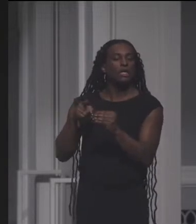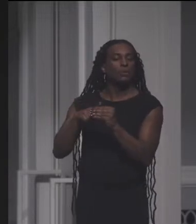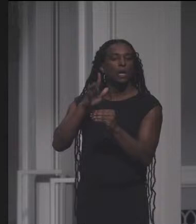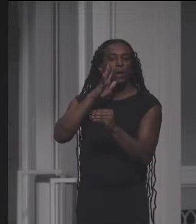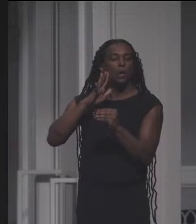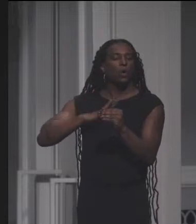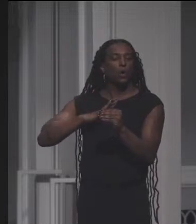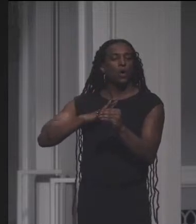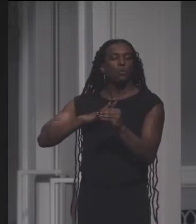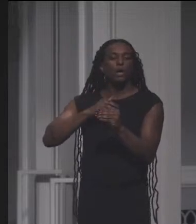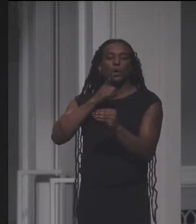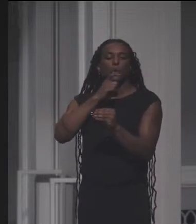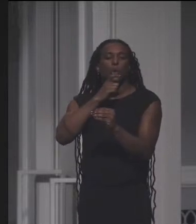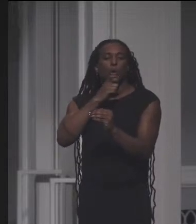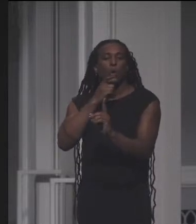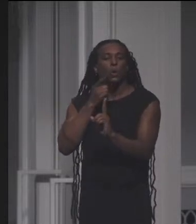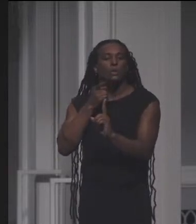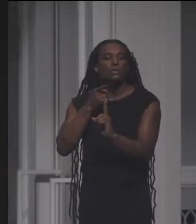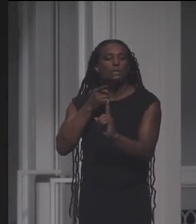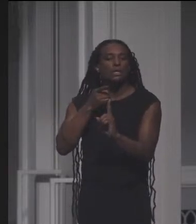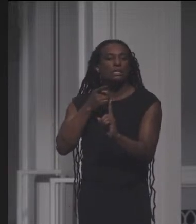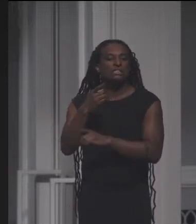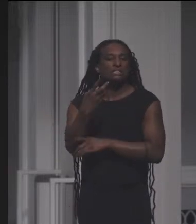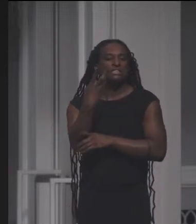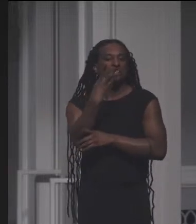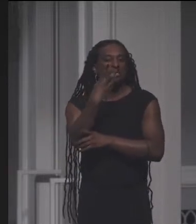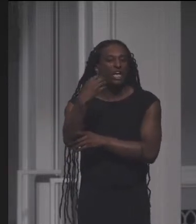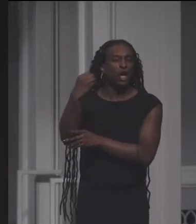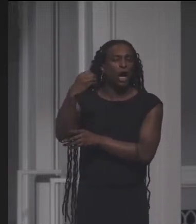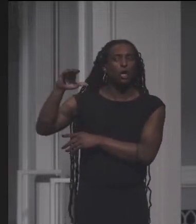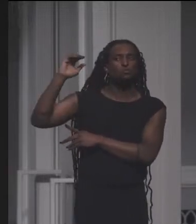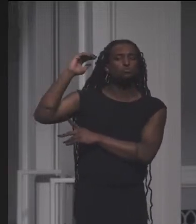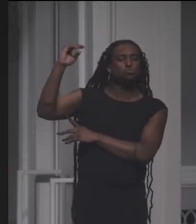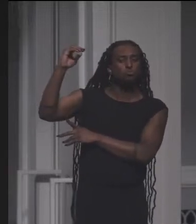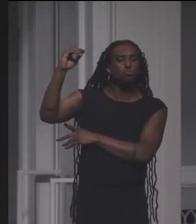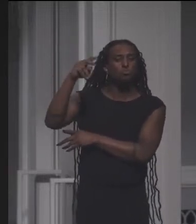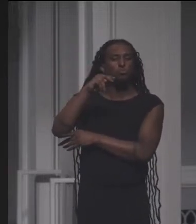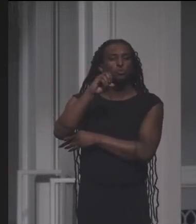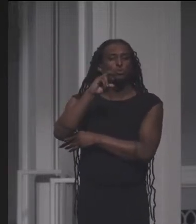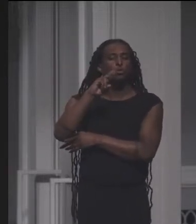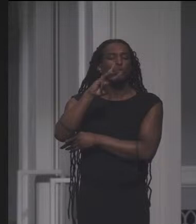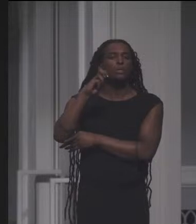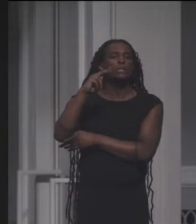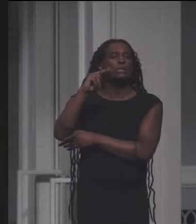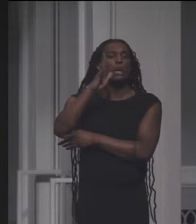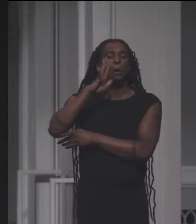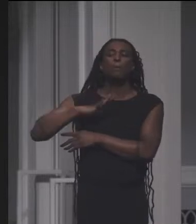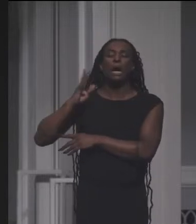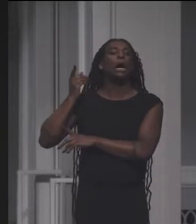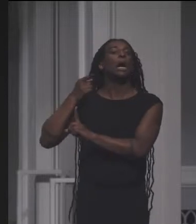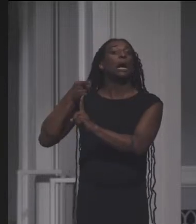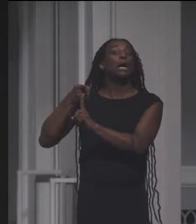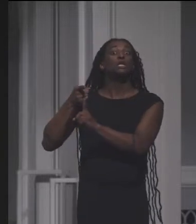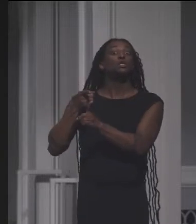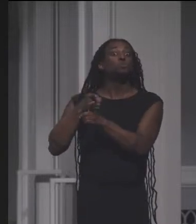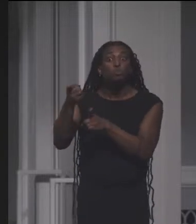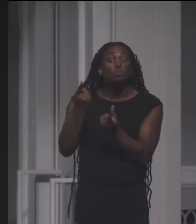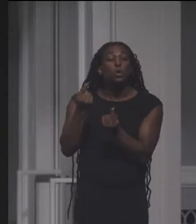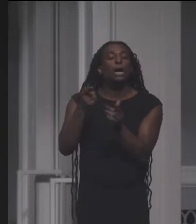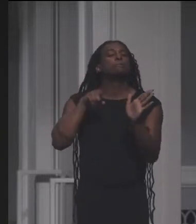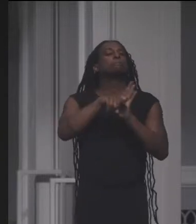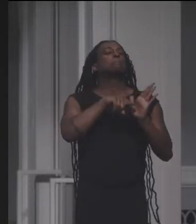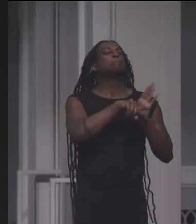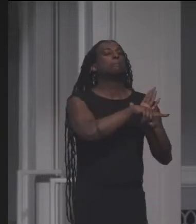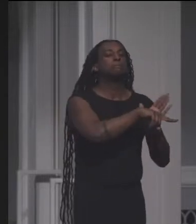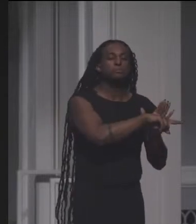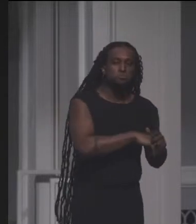Torvingen, who's a 6-foot-tall Norwegian woman who kills people. And she's a